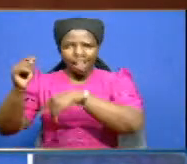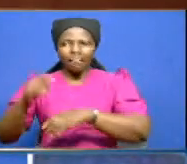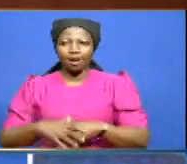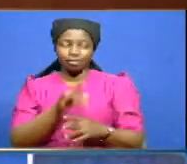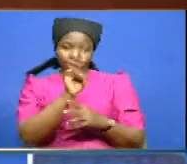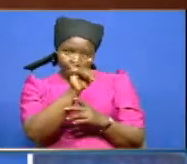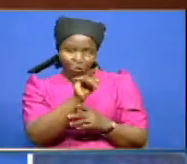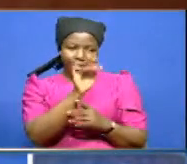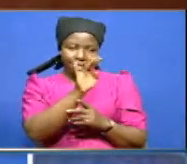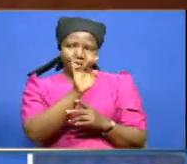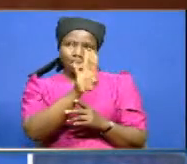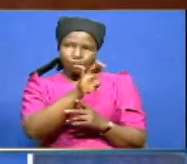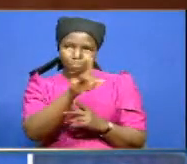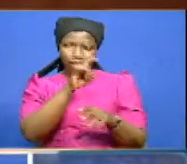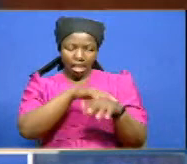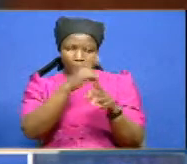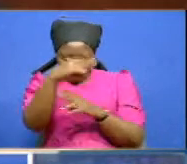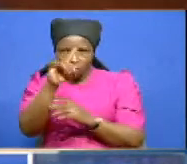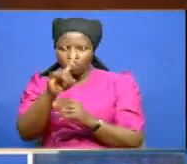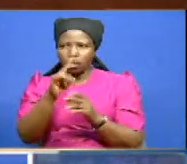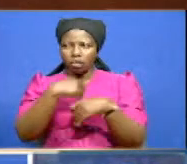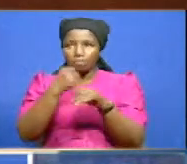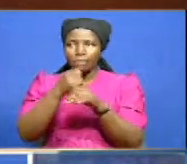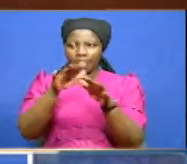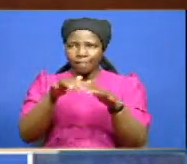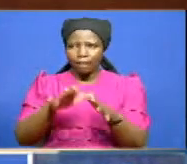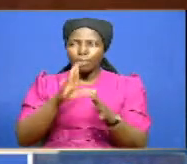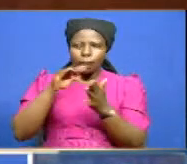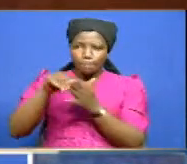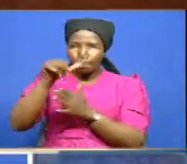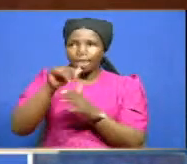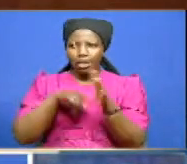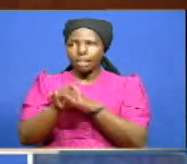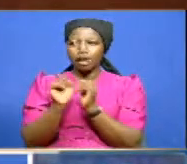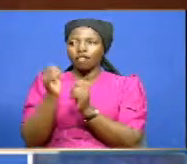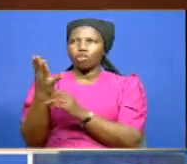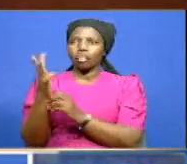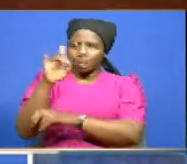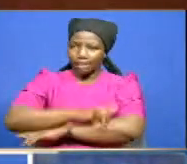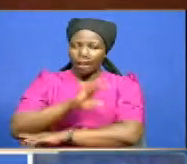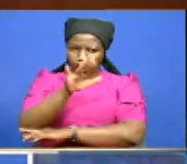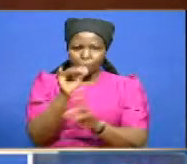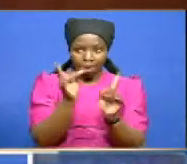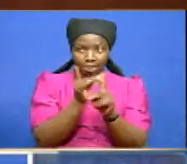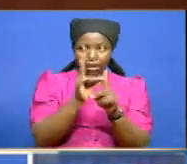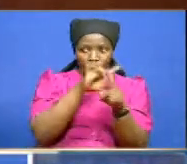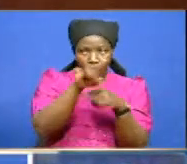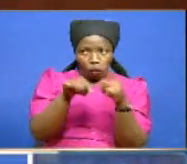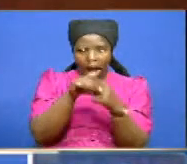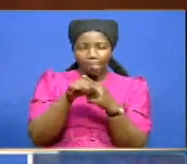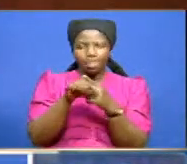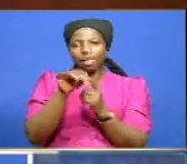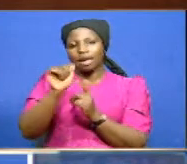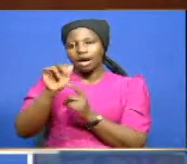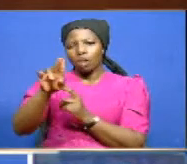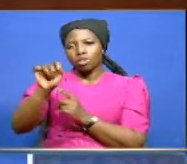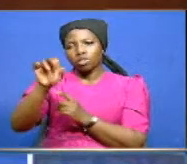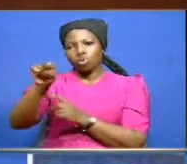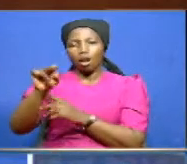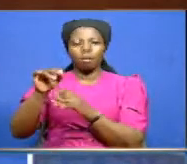going to compel farmers to be paid within 14 days from the date when the auction deal was